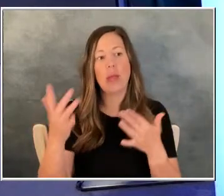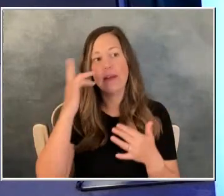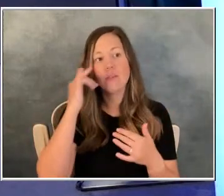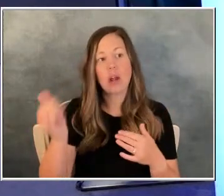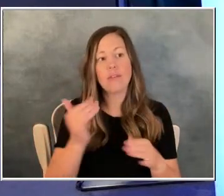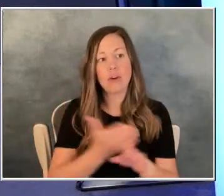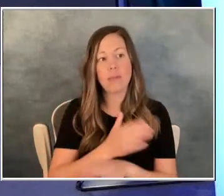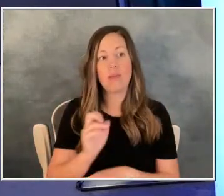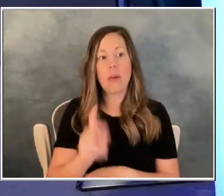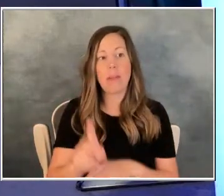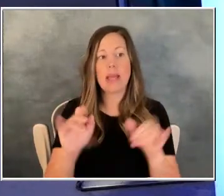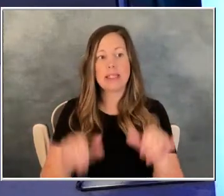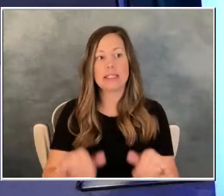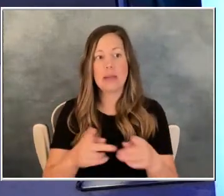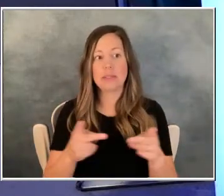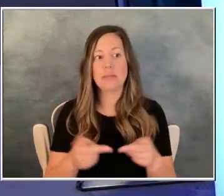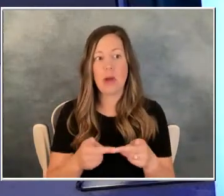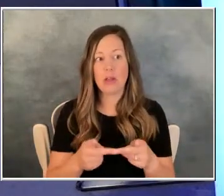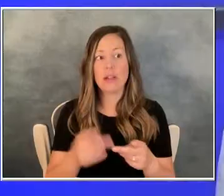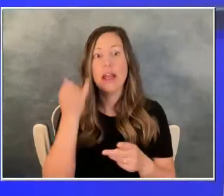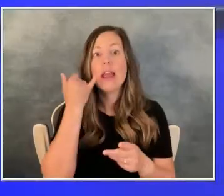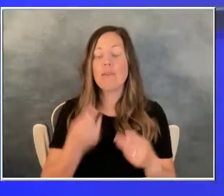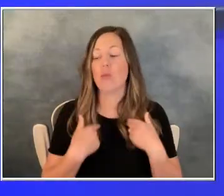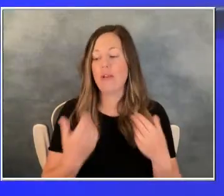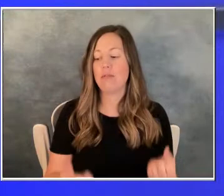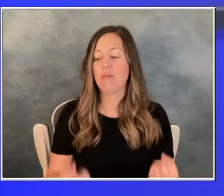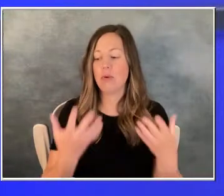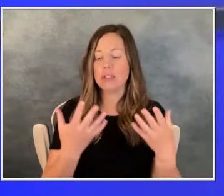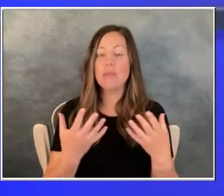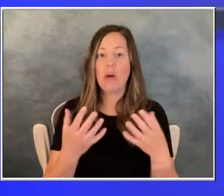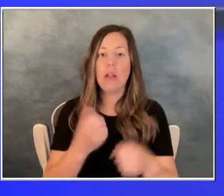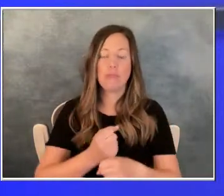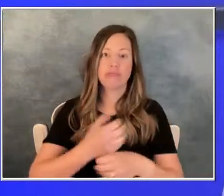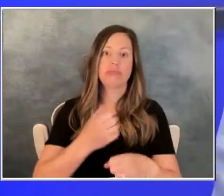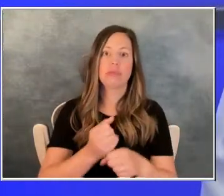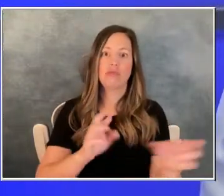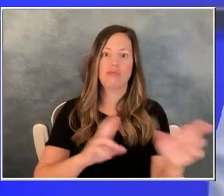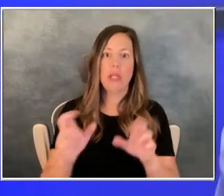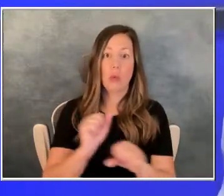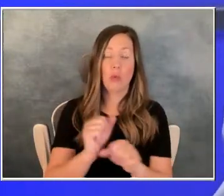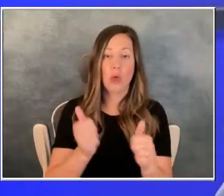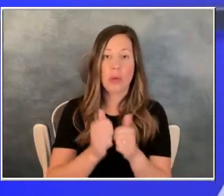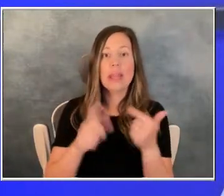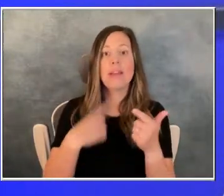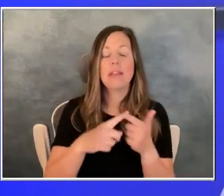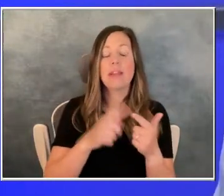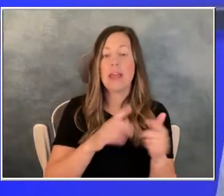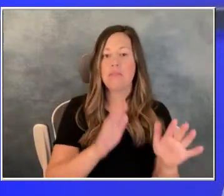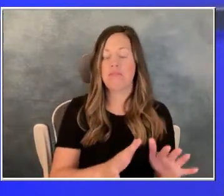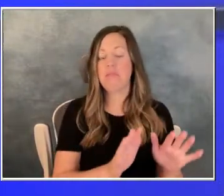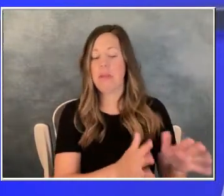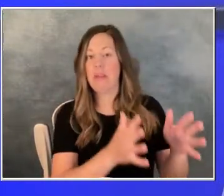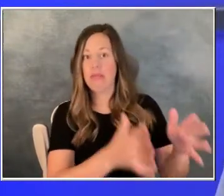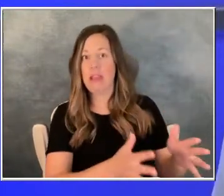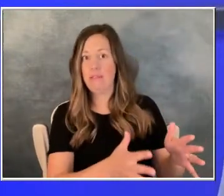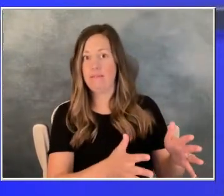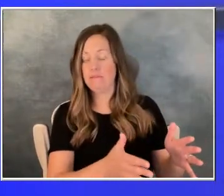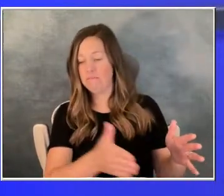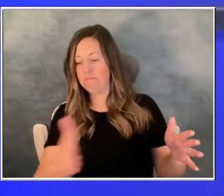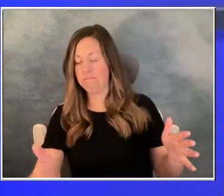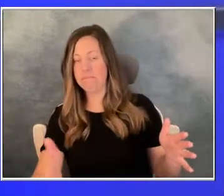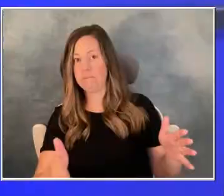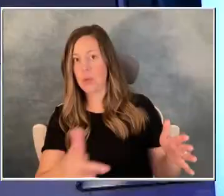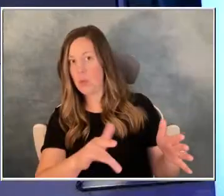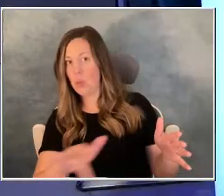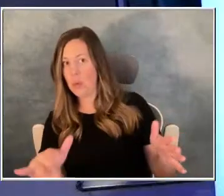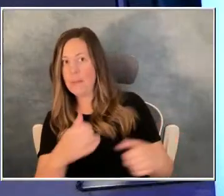spot. Means if you have multiple fireworks that you're ready to kind of work with, go to the next spot. A little bit farther away so that you're safe.